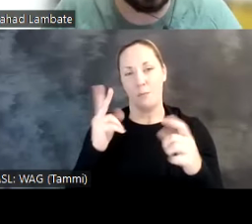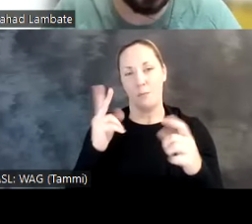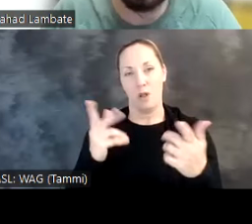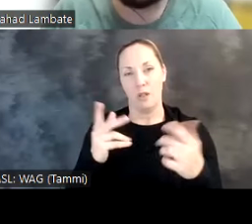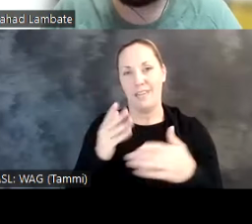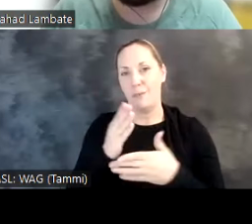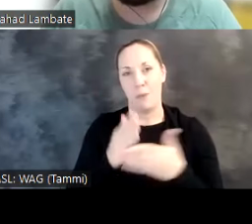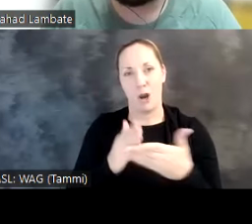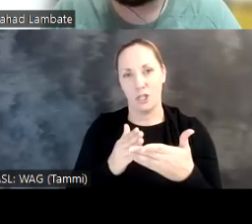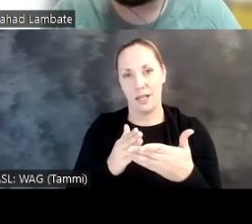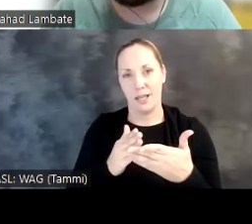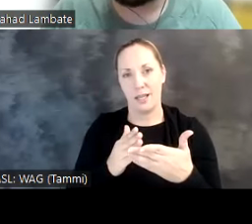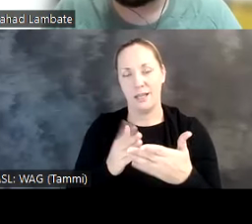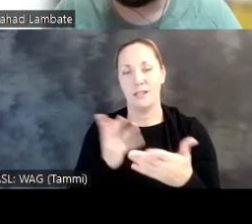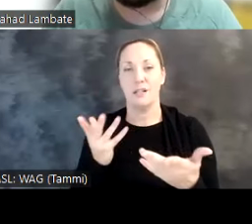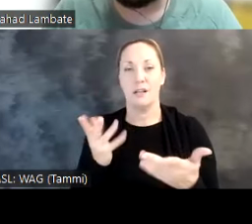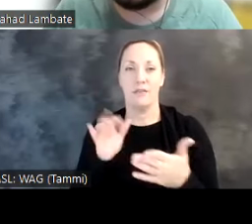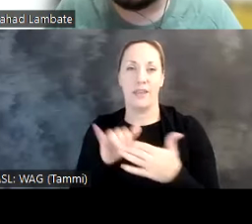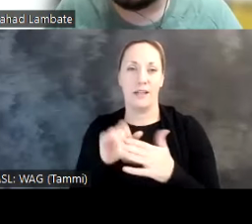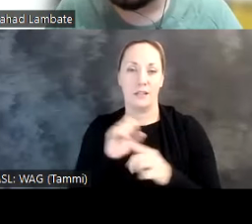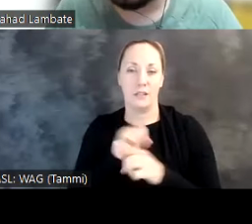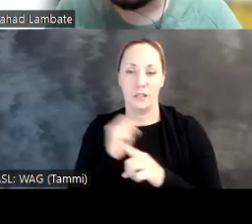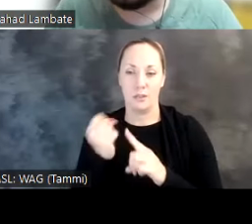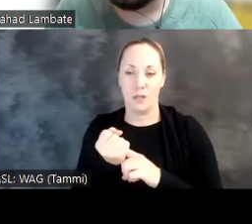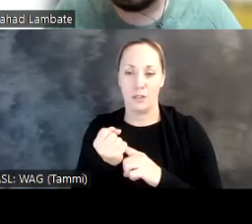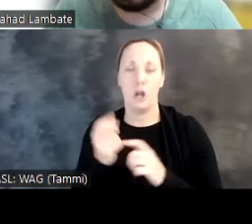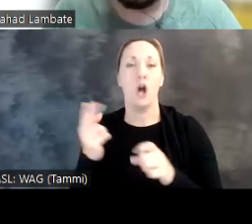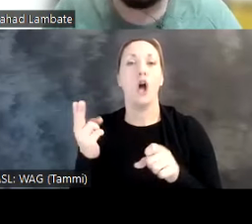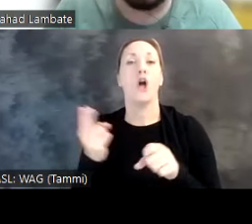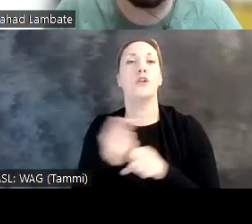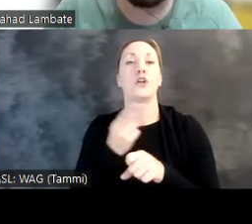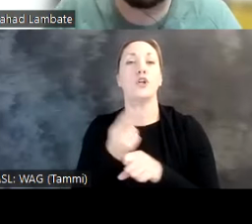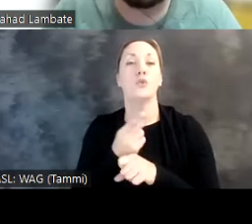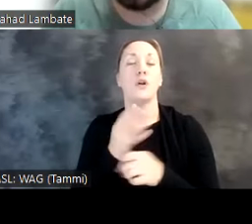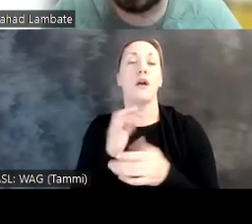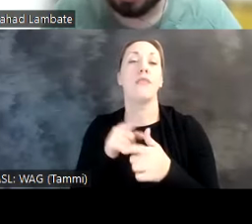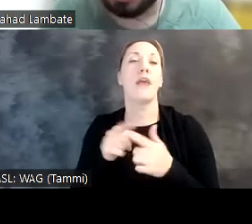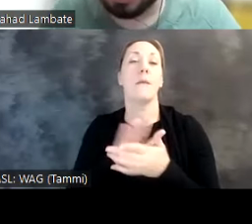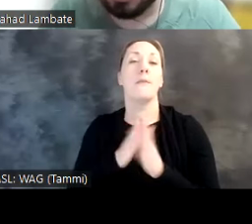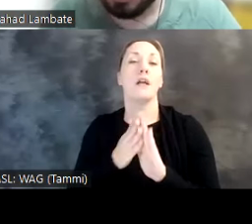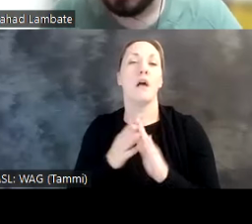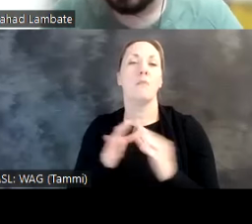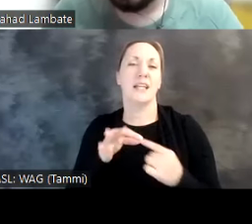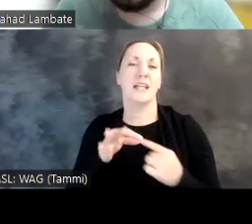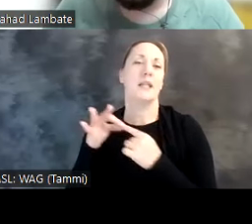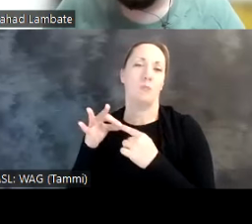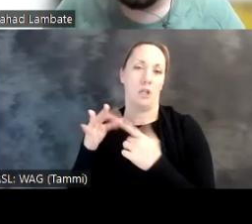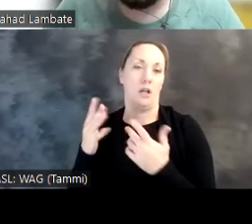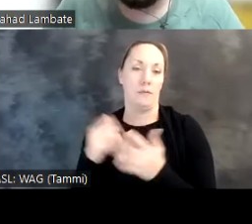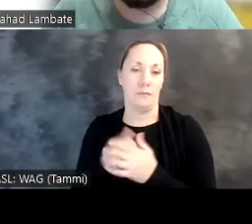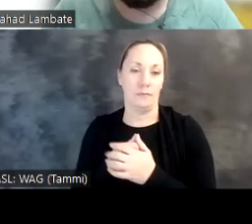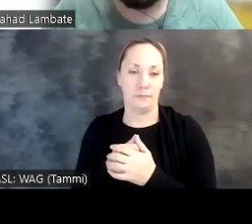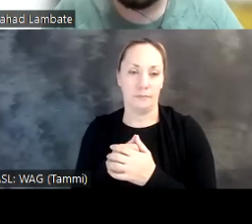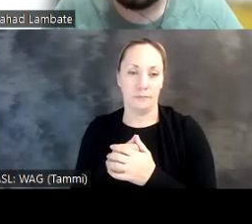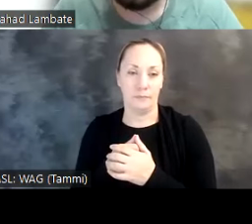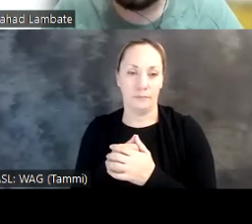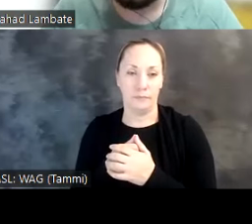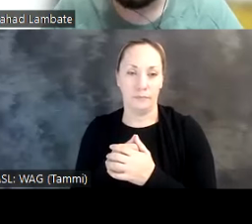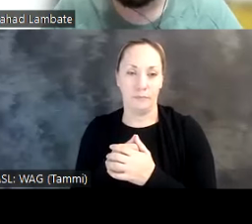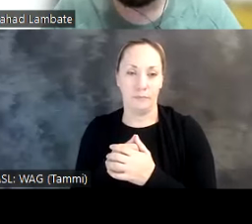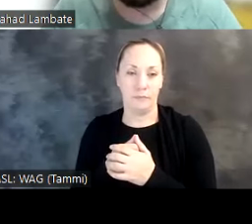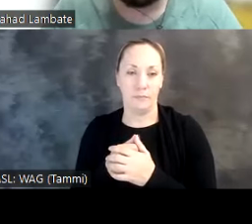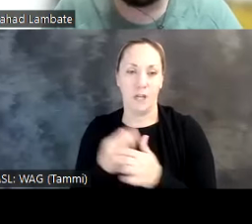partially, in such cases the user then it becomes an exception, I would say. User open